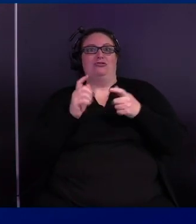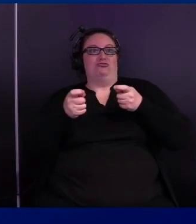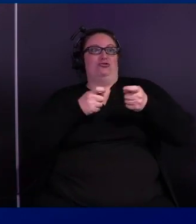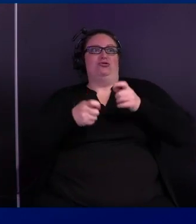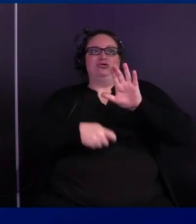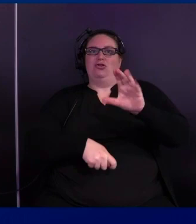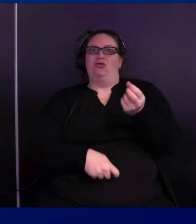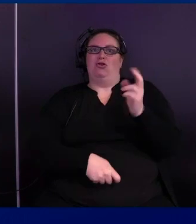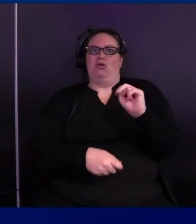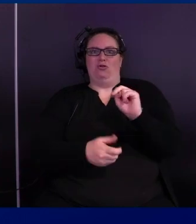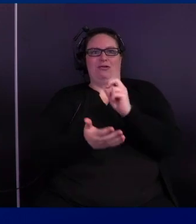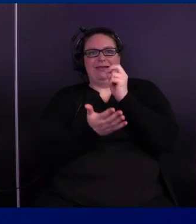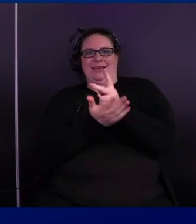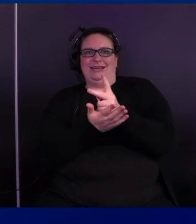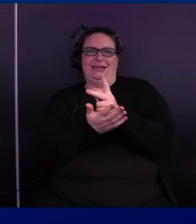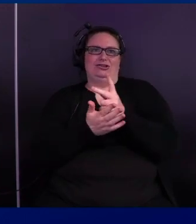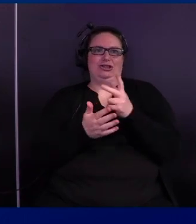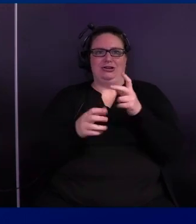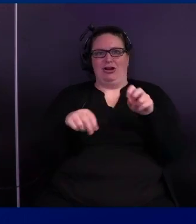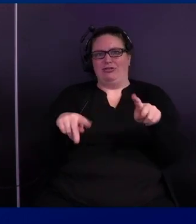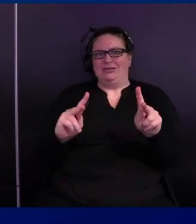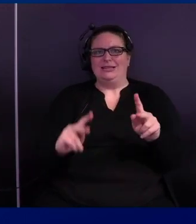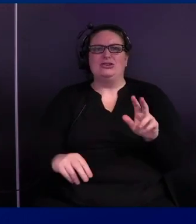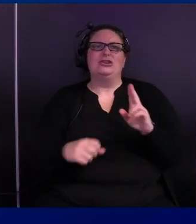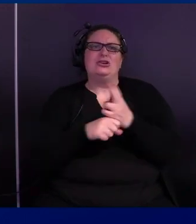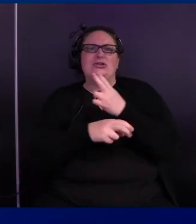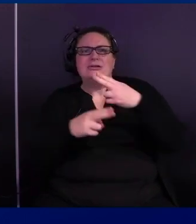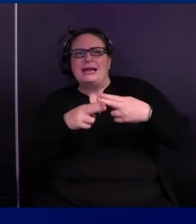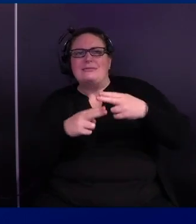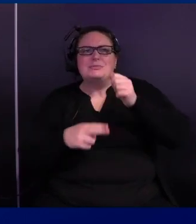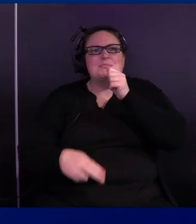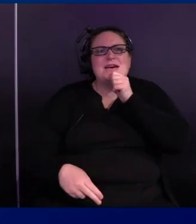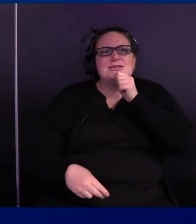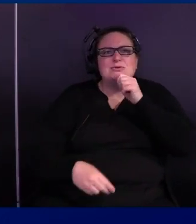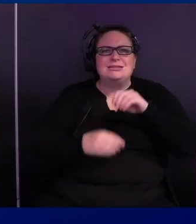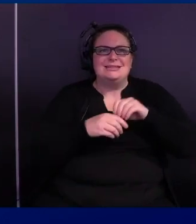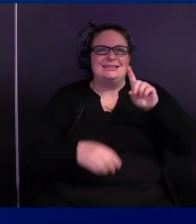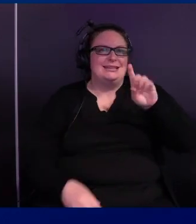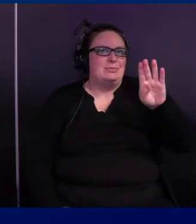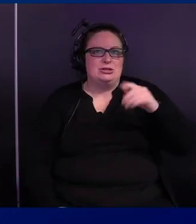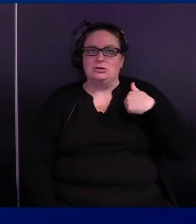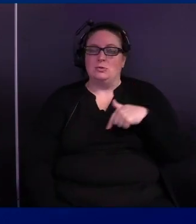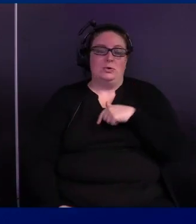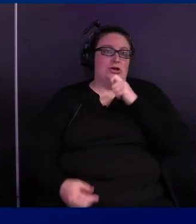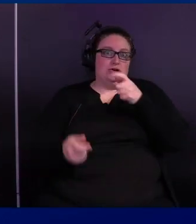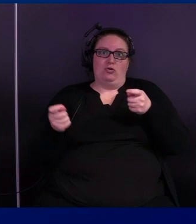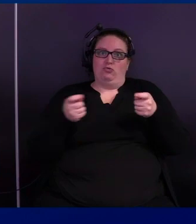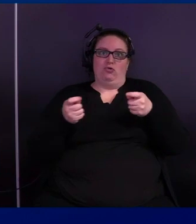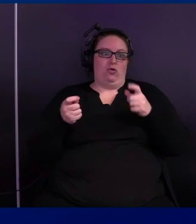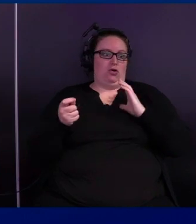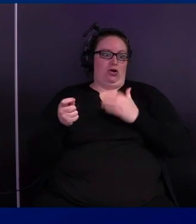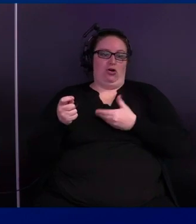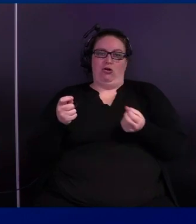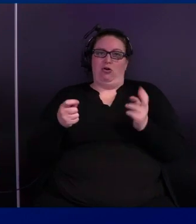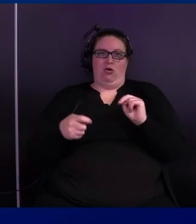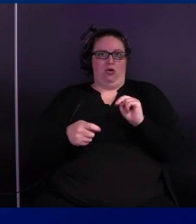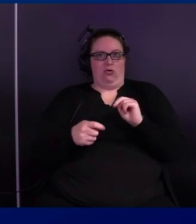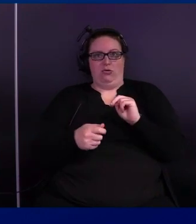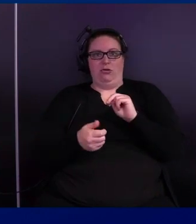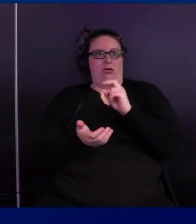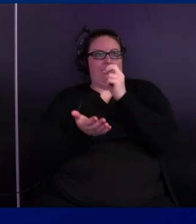did. Yeah. People were like, oh, usernames and passwords in a database. We don't roll our own authentication. We don't roll our own